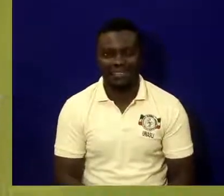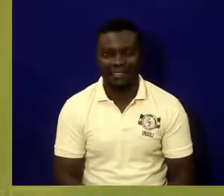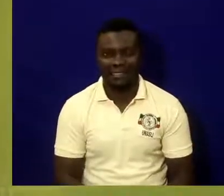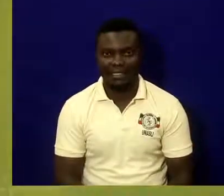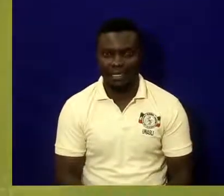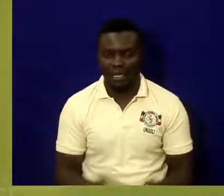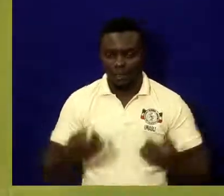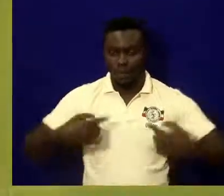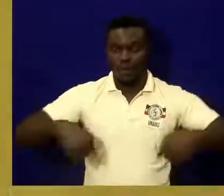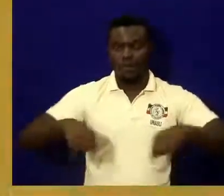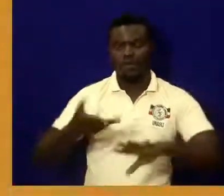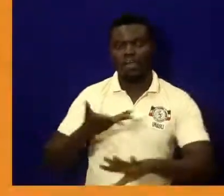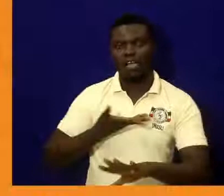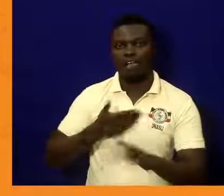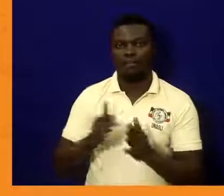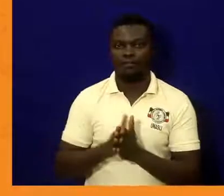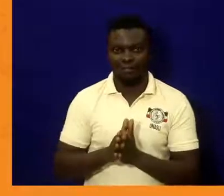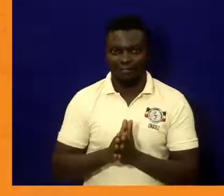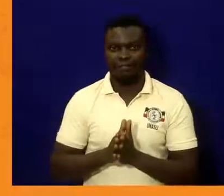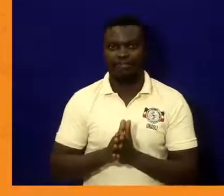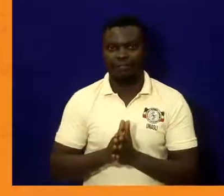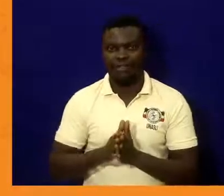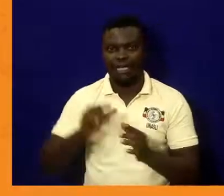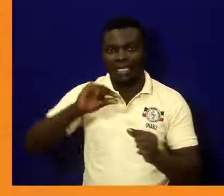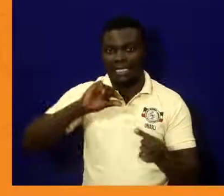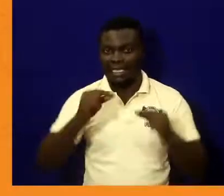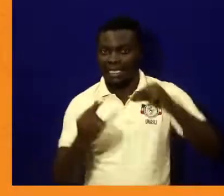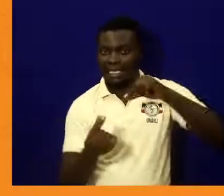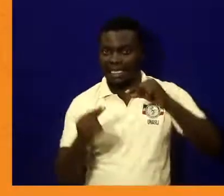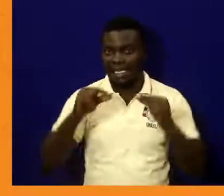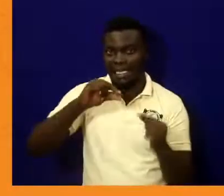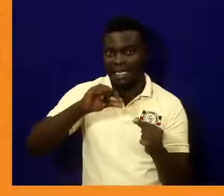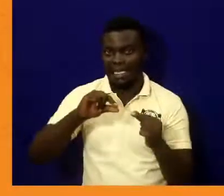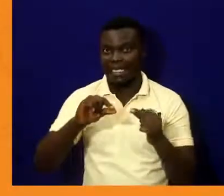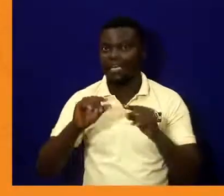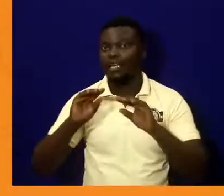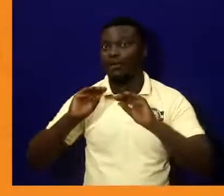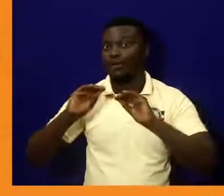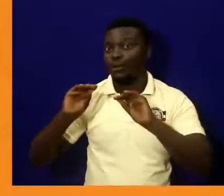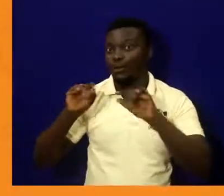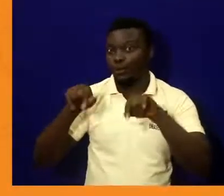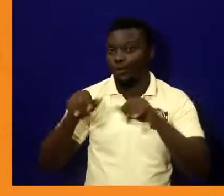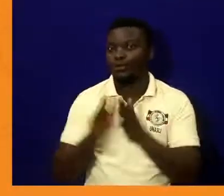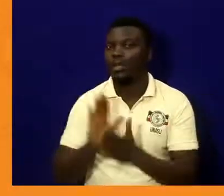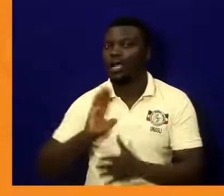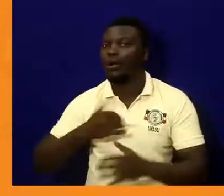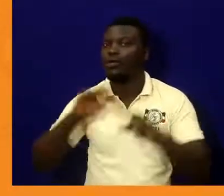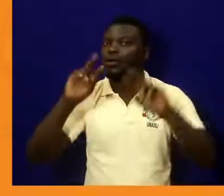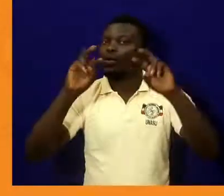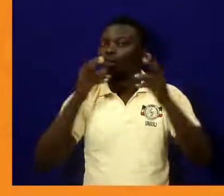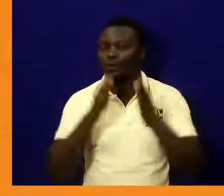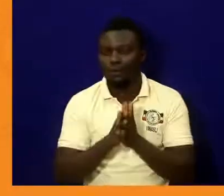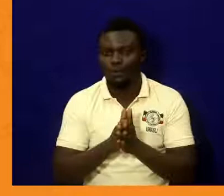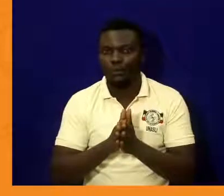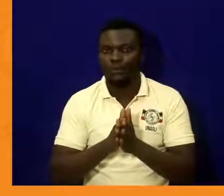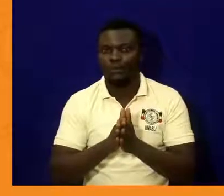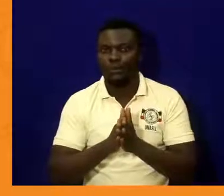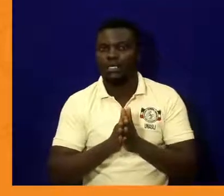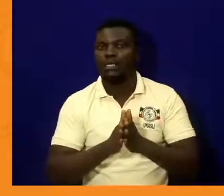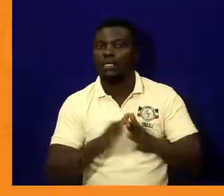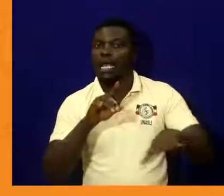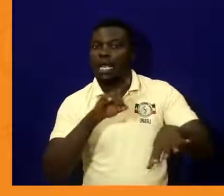we are going to have a chemistry lesson, and our topic is the